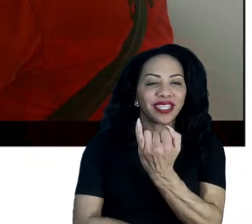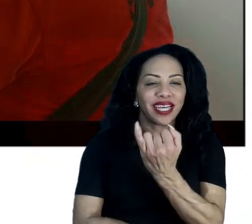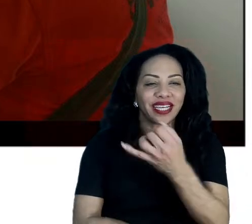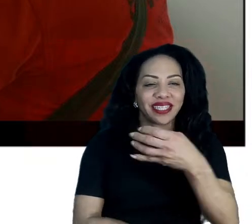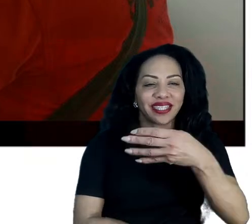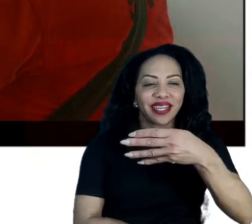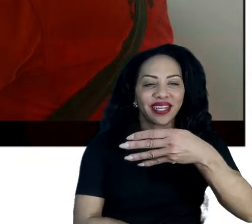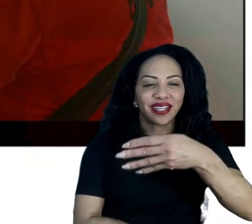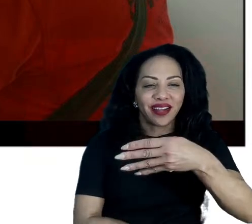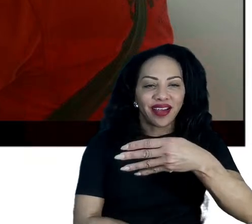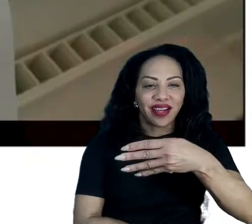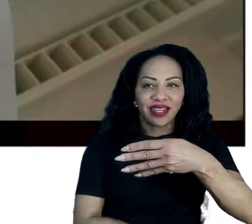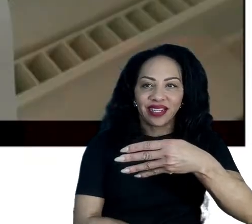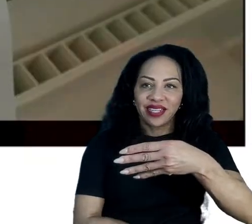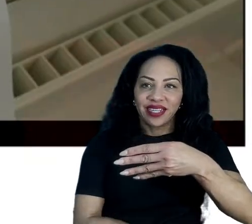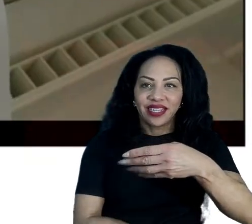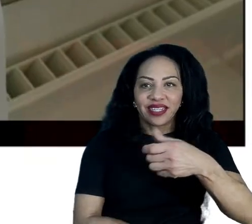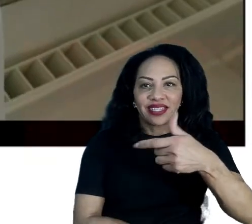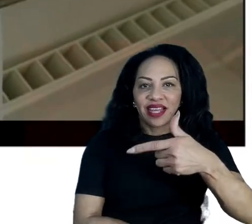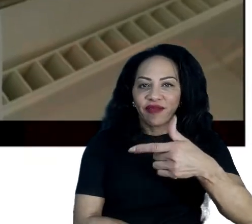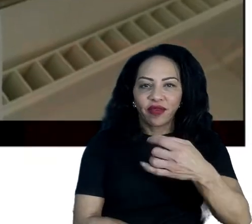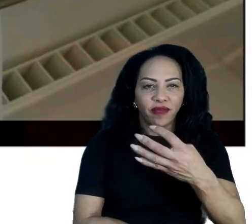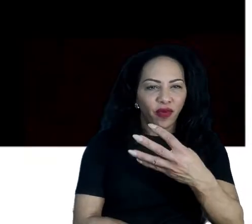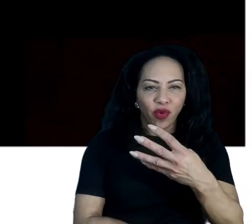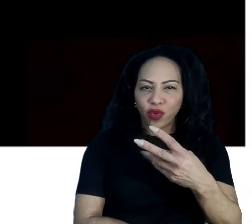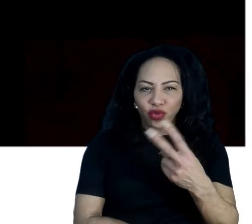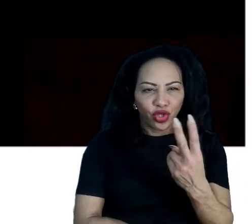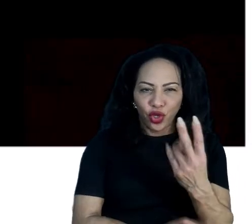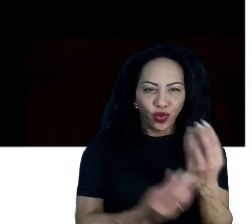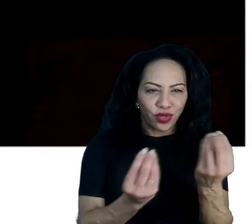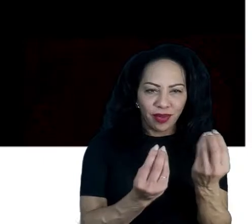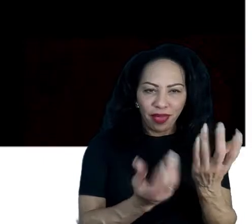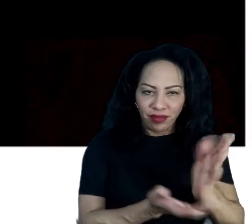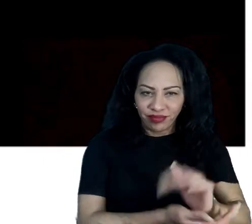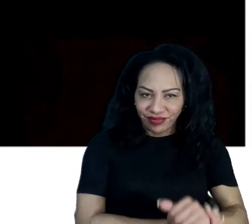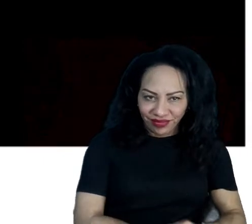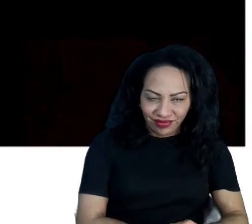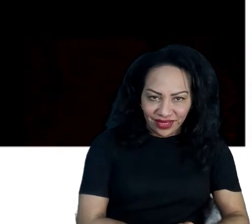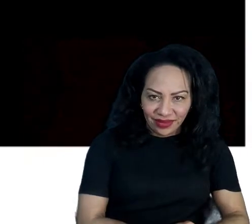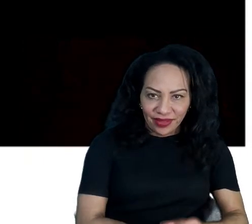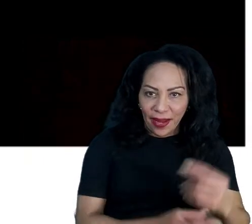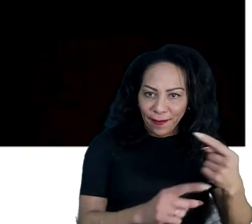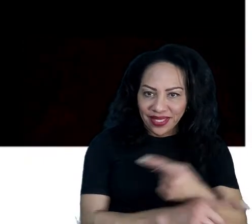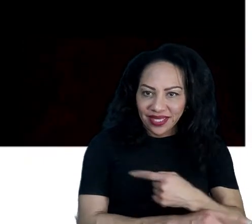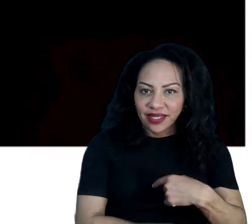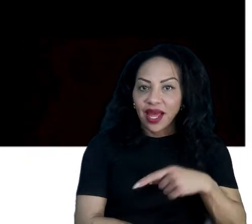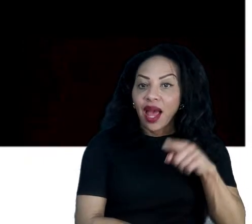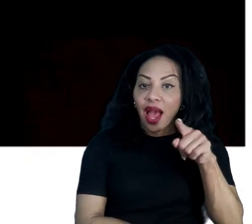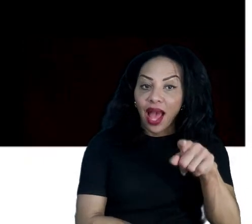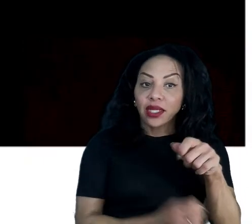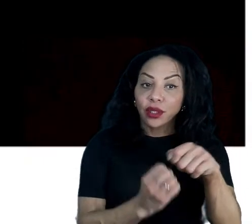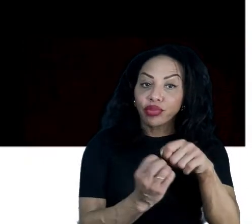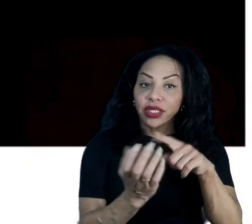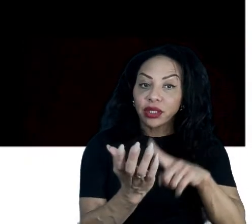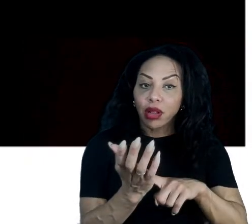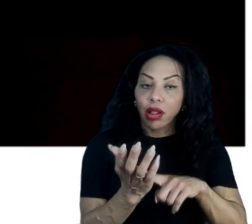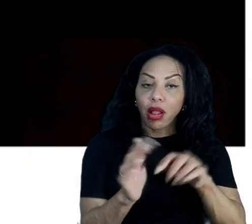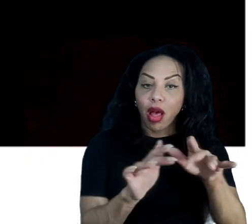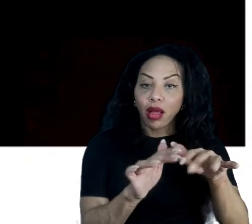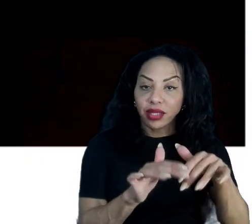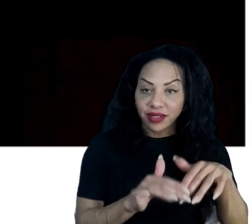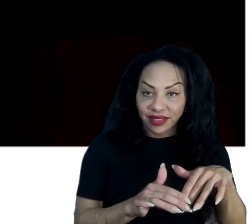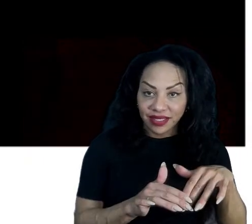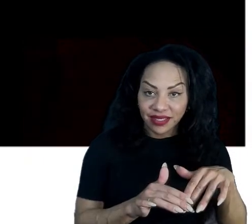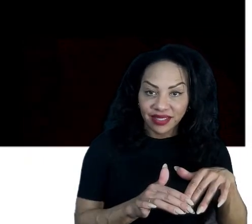46972/2. And then at the moment at Bristol Archives, I have curated the vitrine in the